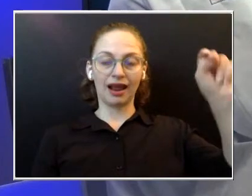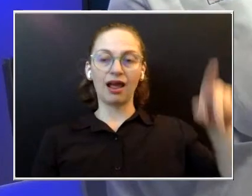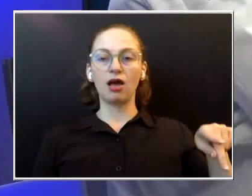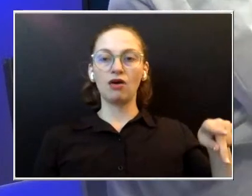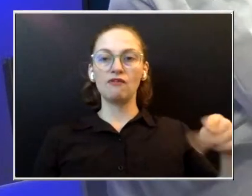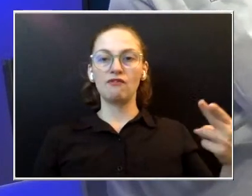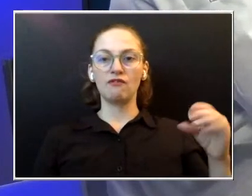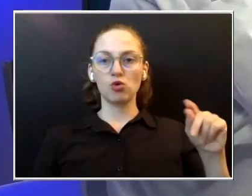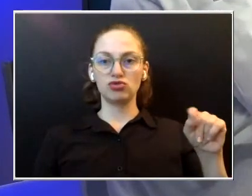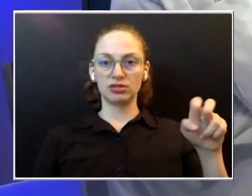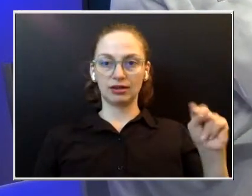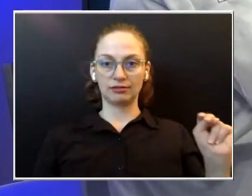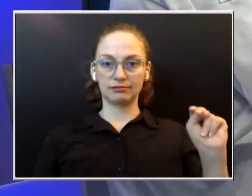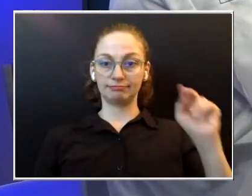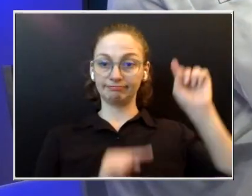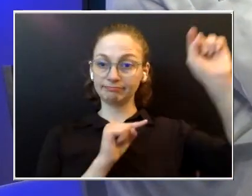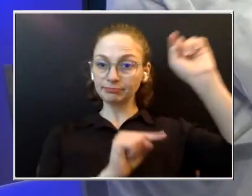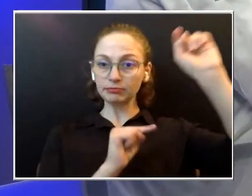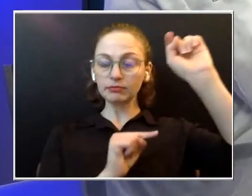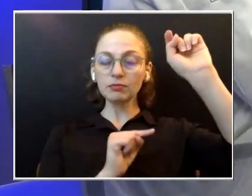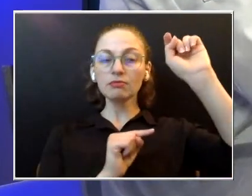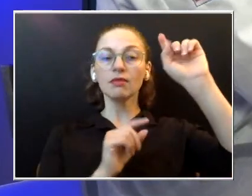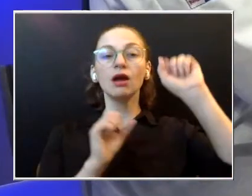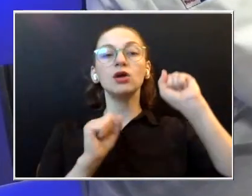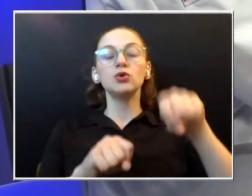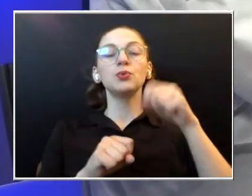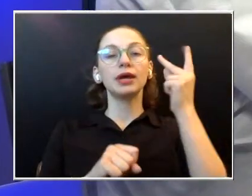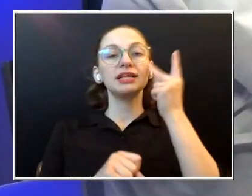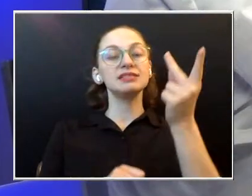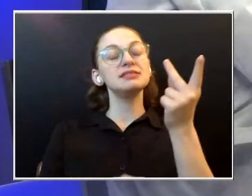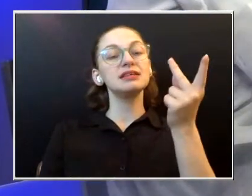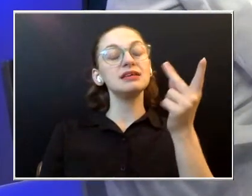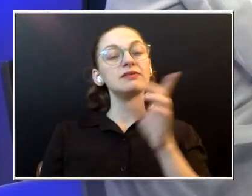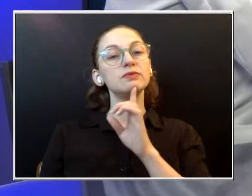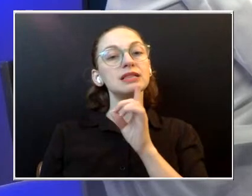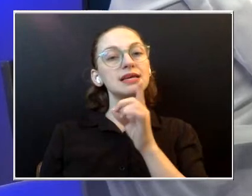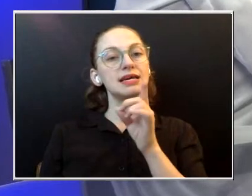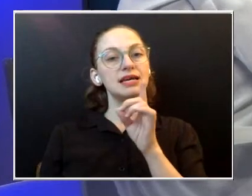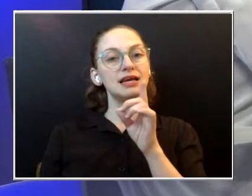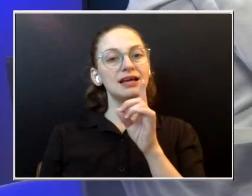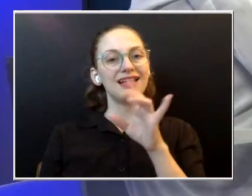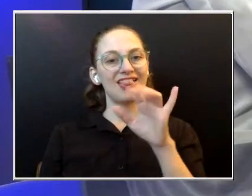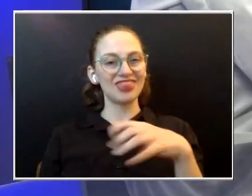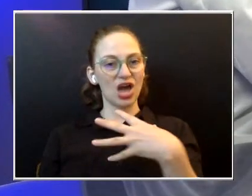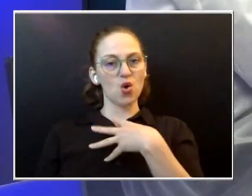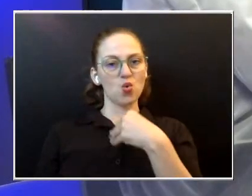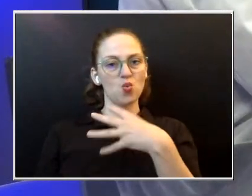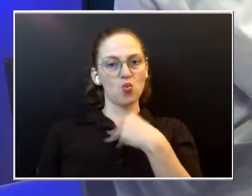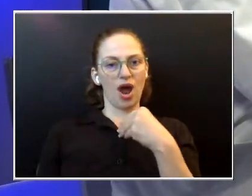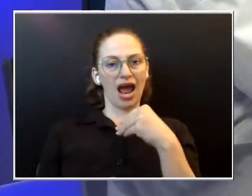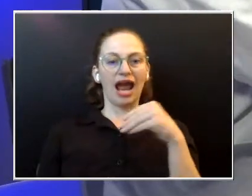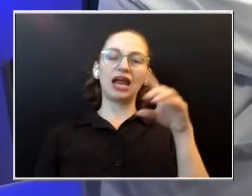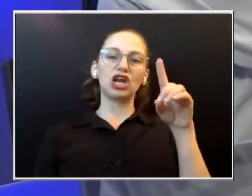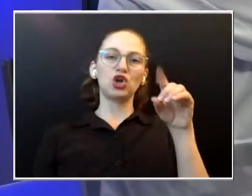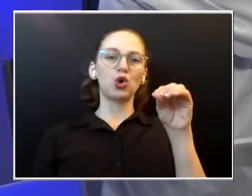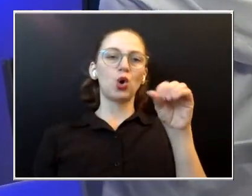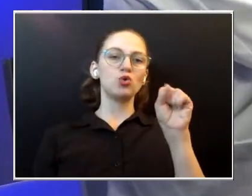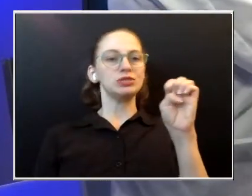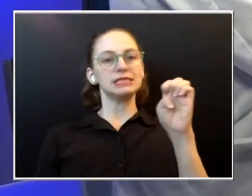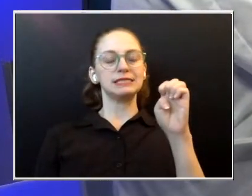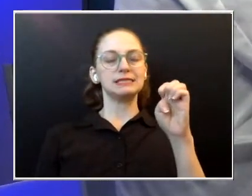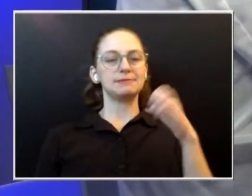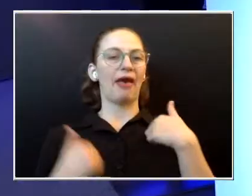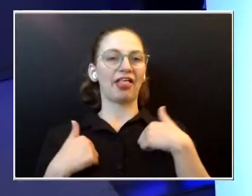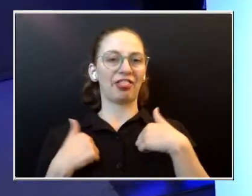bottom. And you can see here that really what I want to draw your attention to is this white dose bath here. You can see in the photon plan. You're going to have to describe